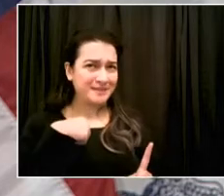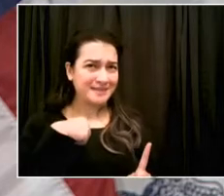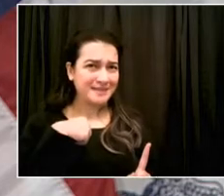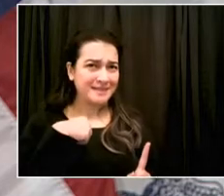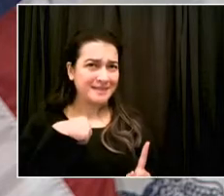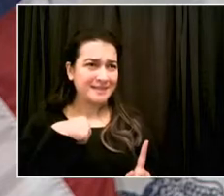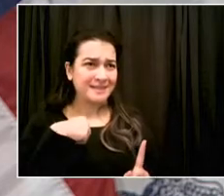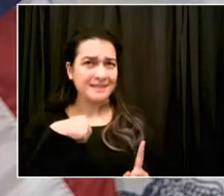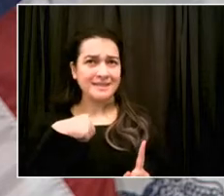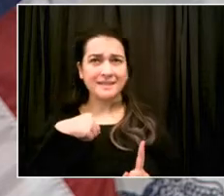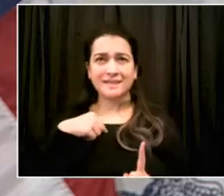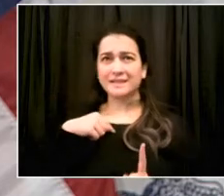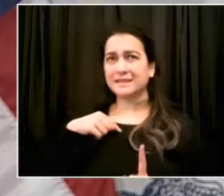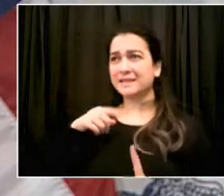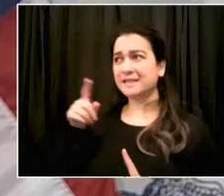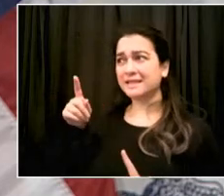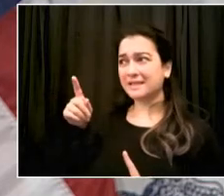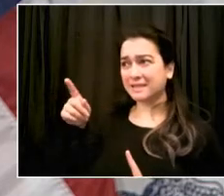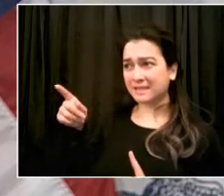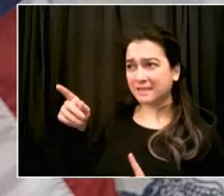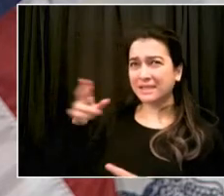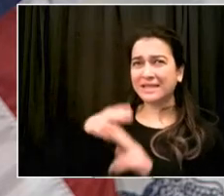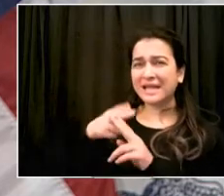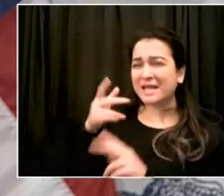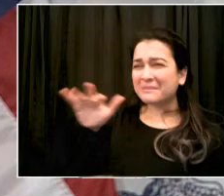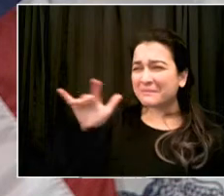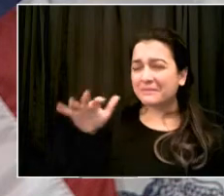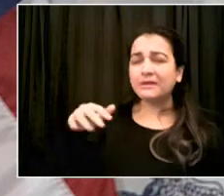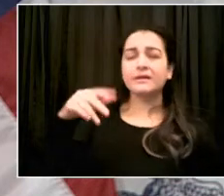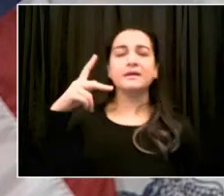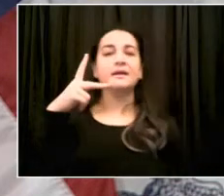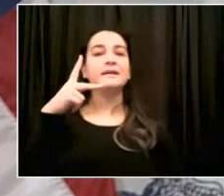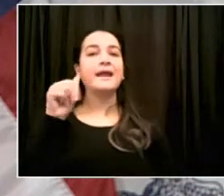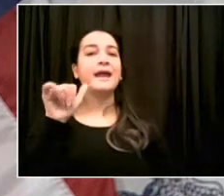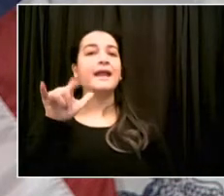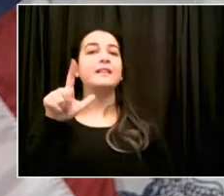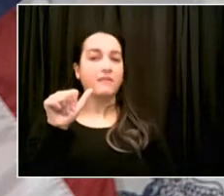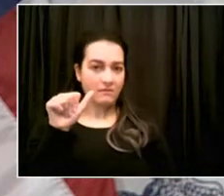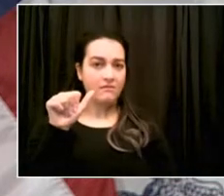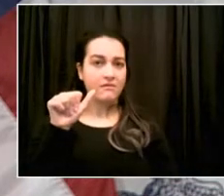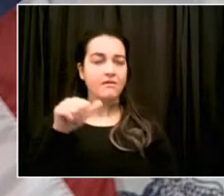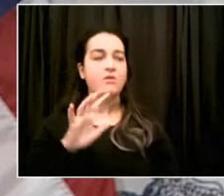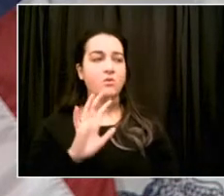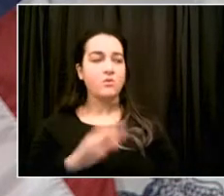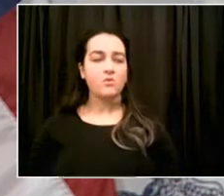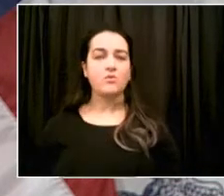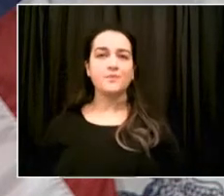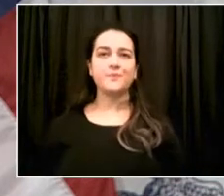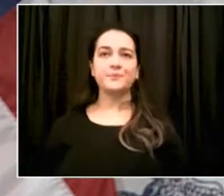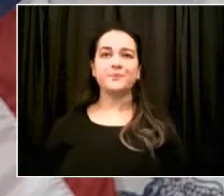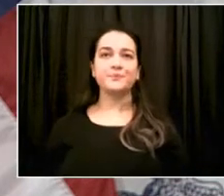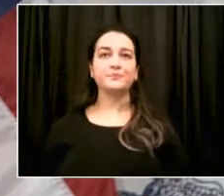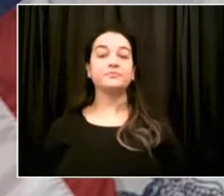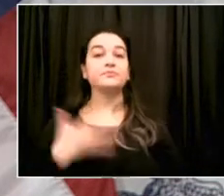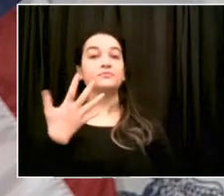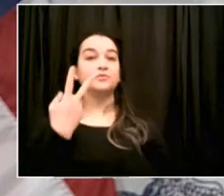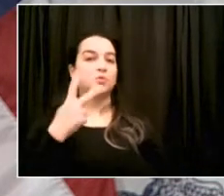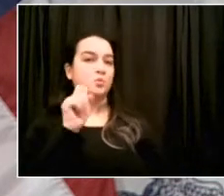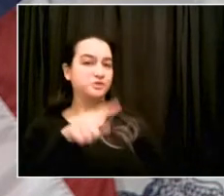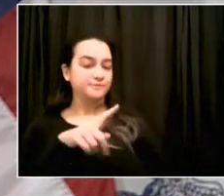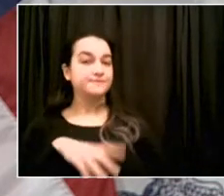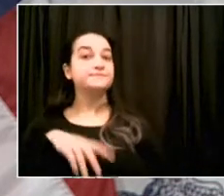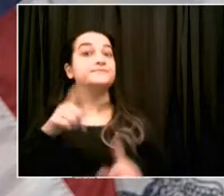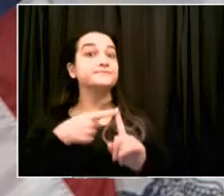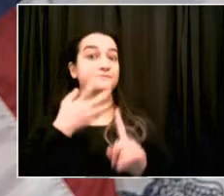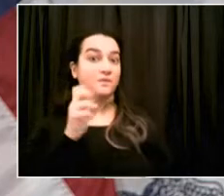Yes. Go ahead. How you doing, Kayla? Yes. I'm well, thank you. My first question is about